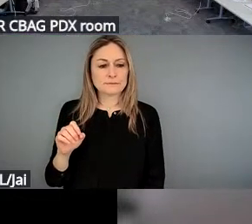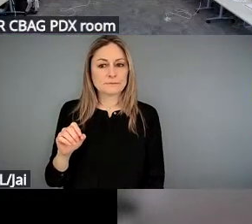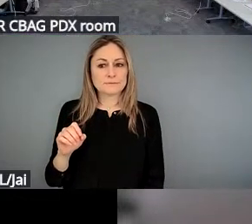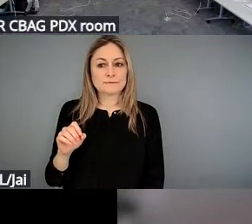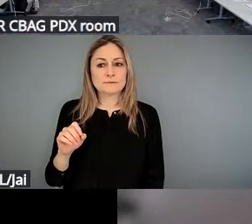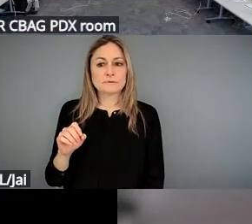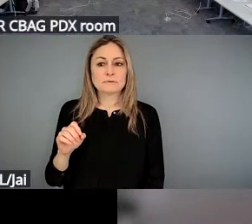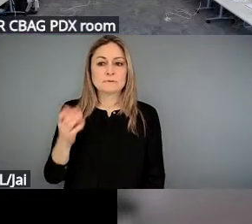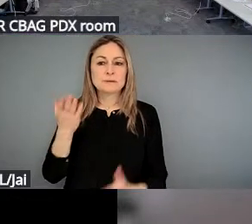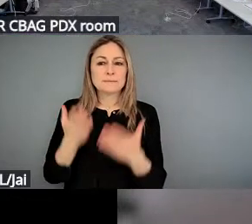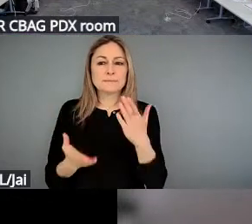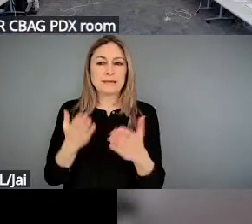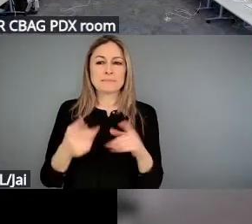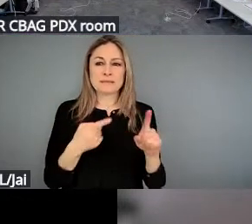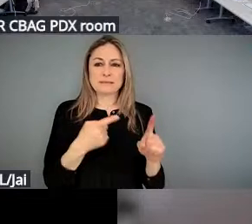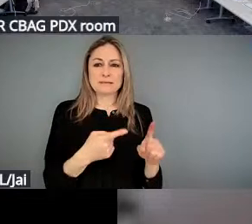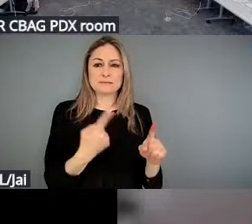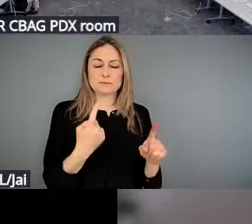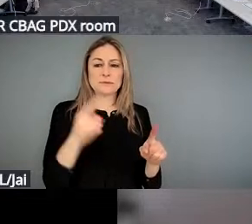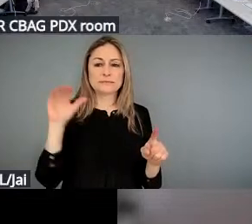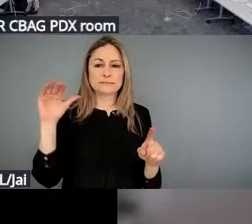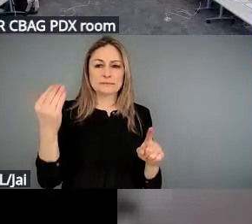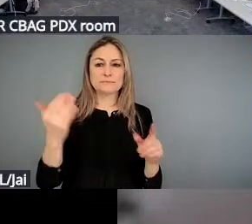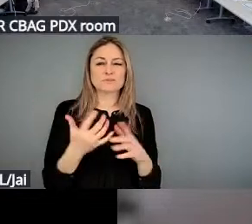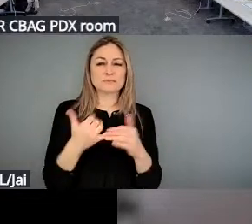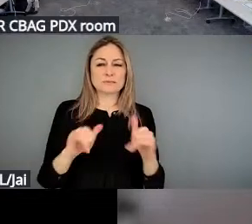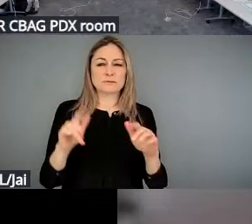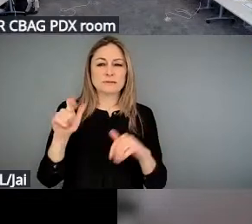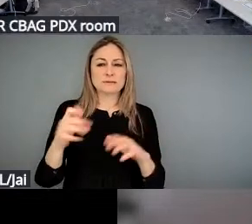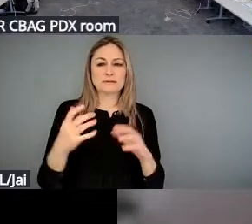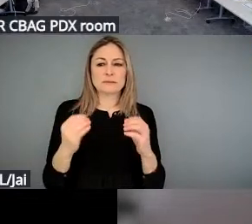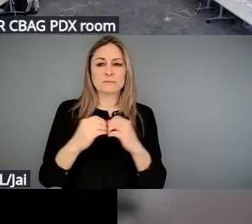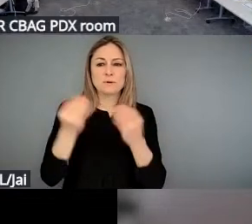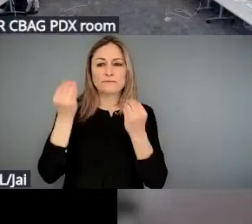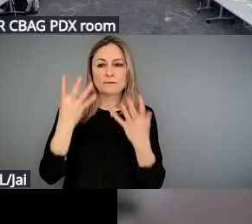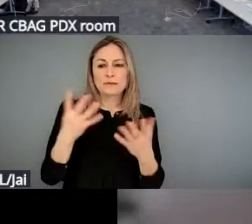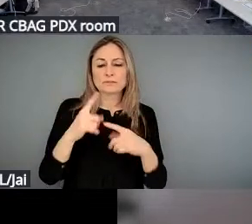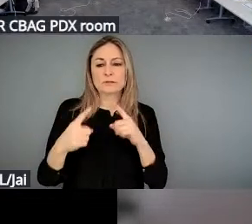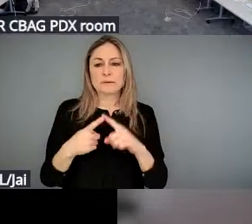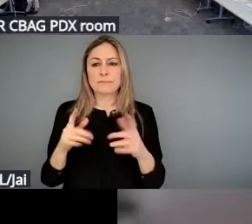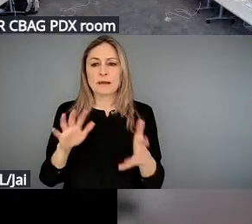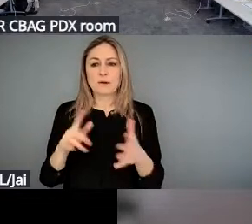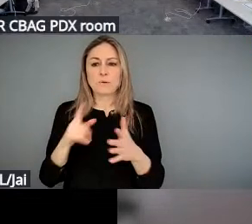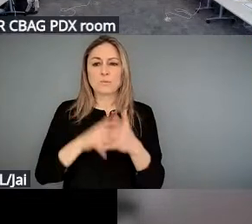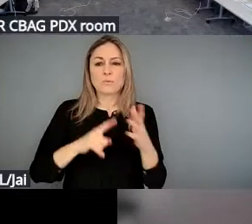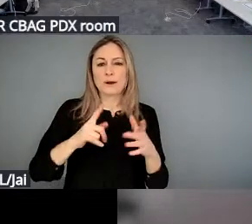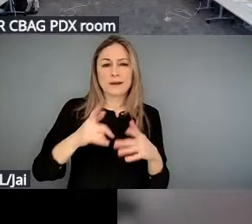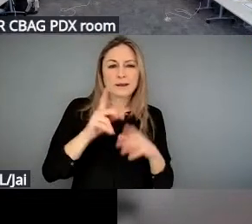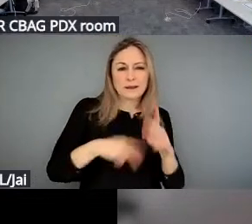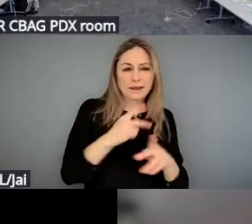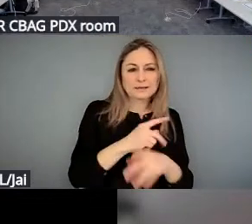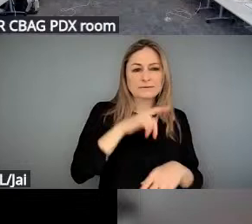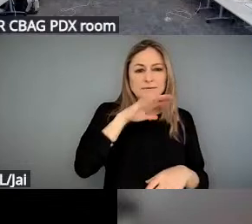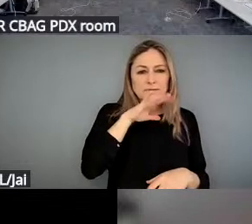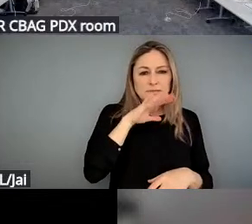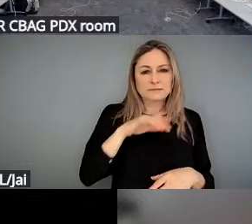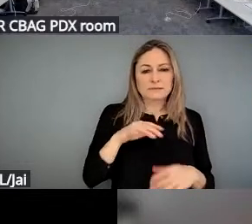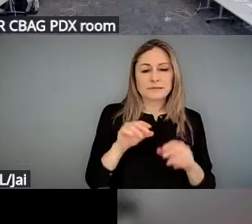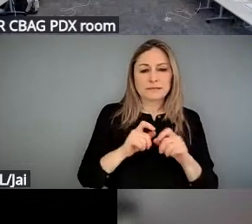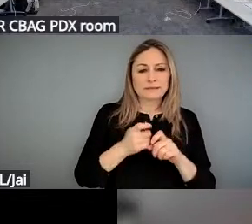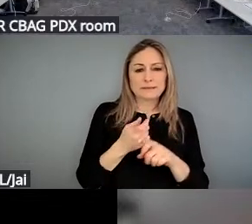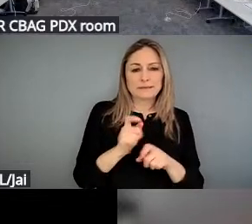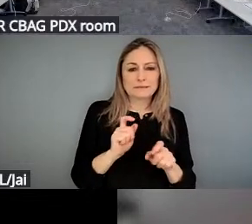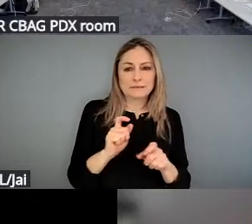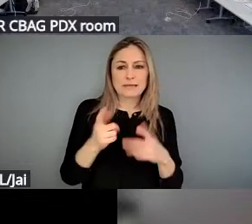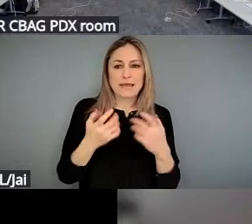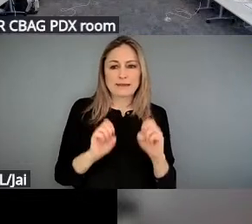maybe this is one then, since it seems like there still needs to be a little bit of information about kind of what the contamination is or what the current efforts are. So maybe this